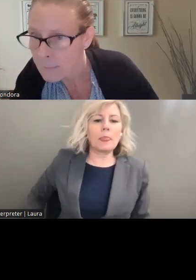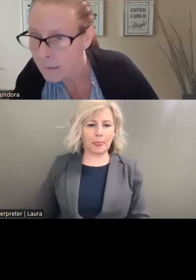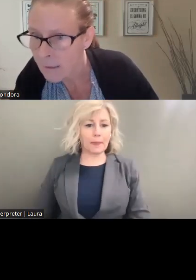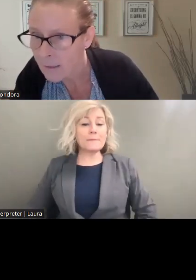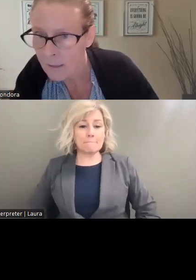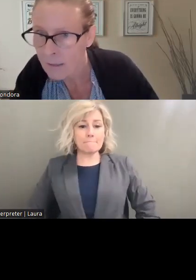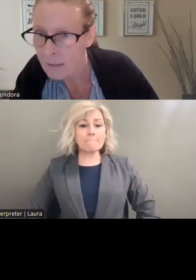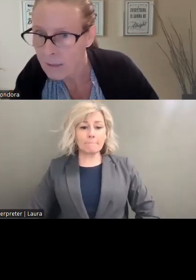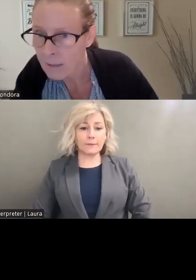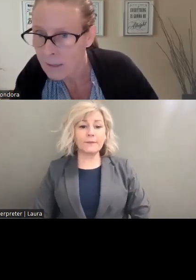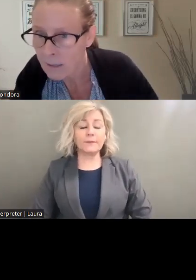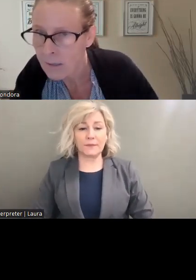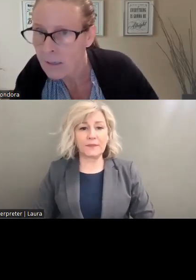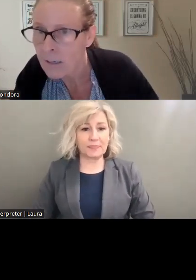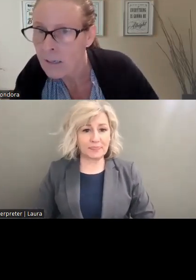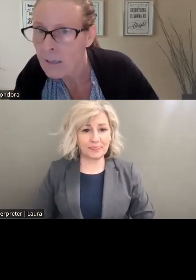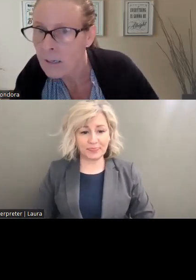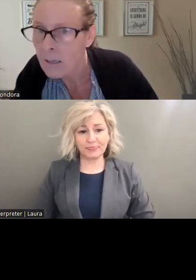Yeah,